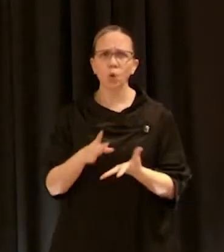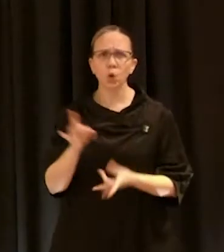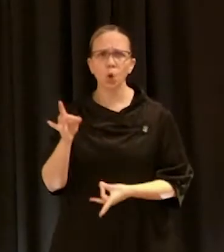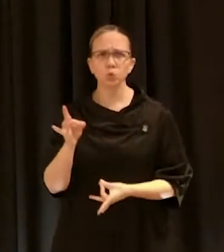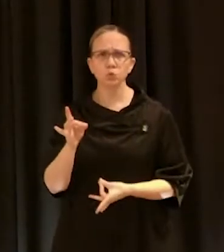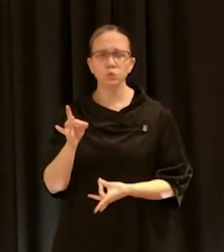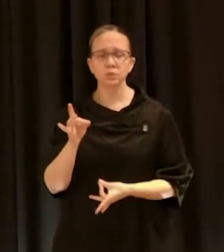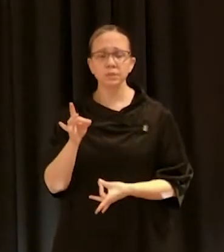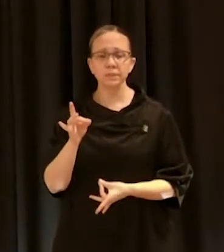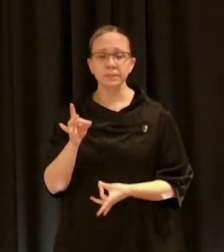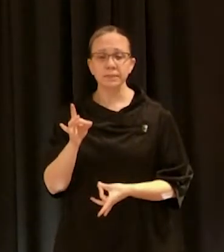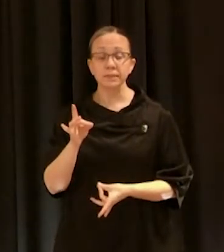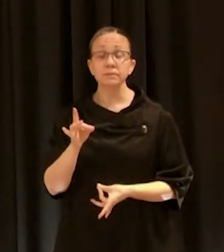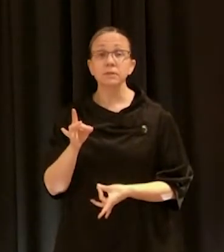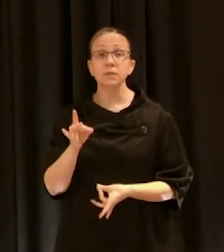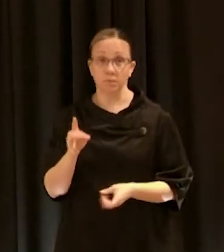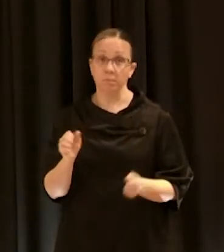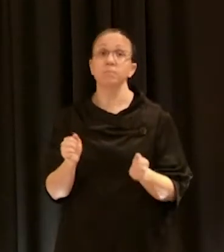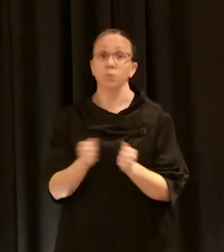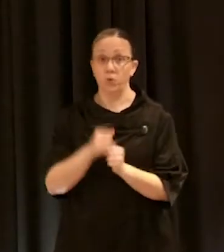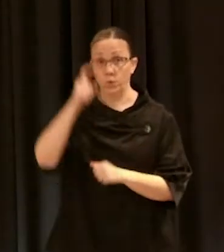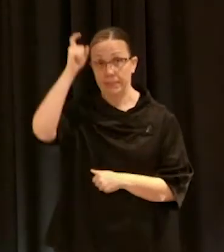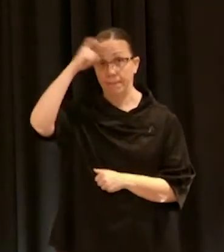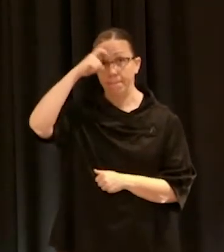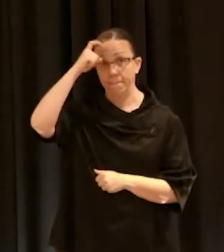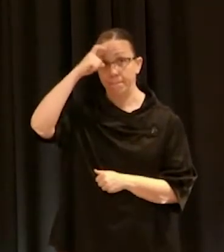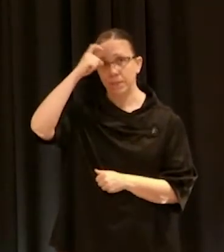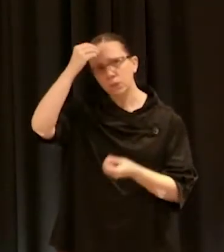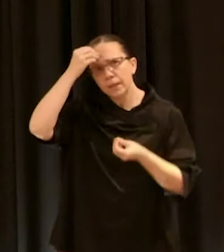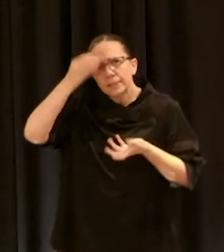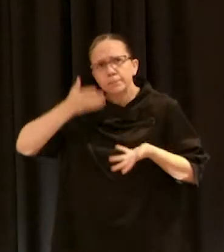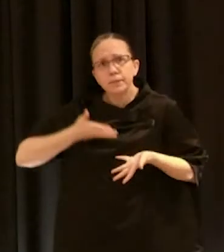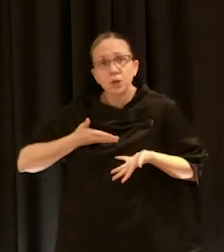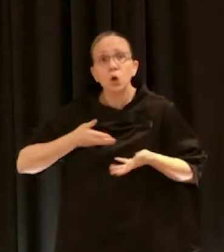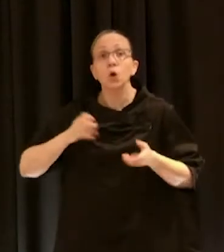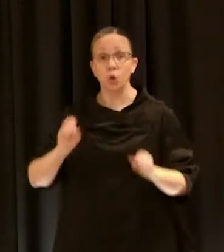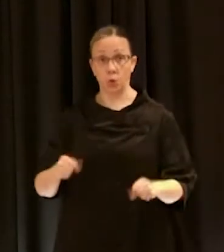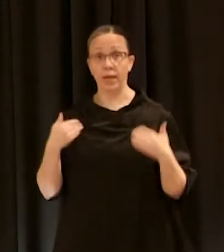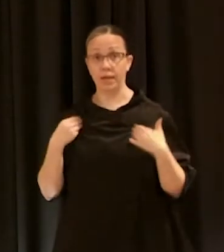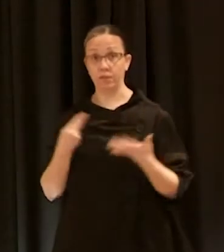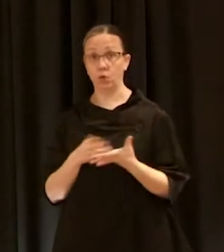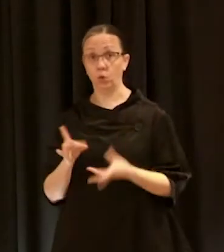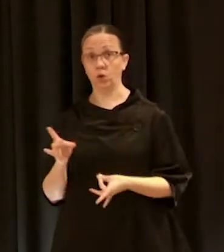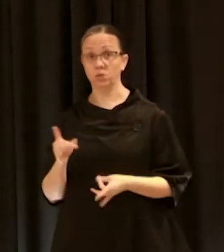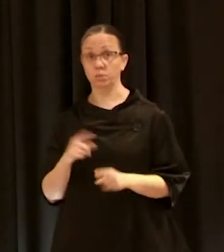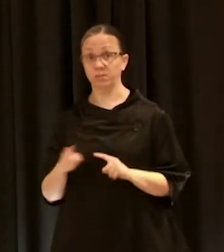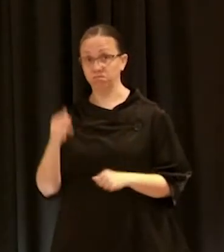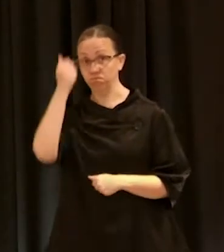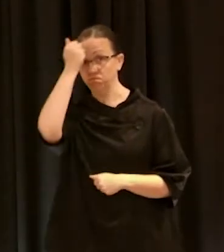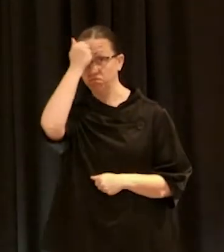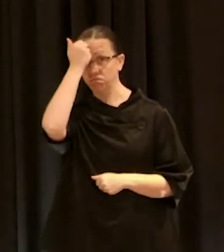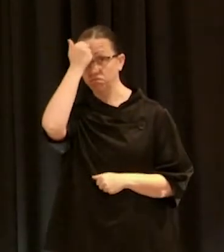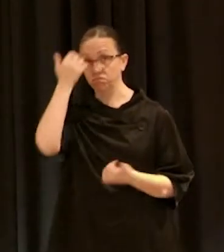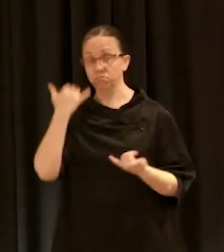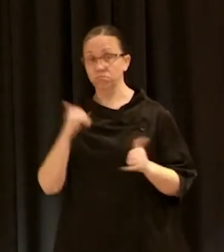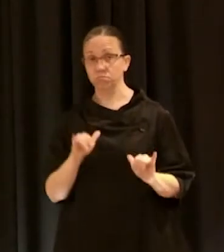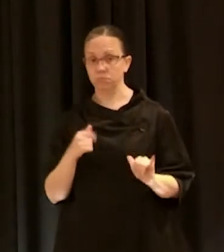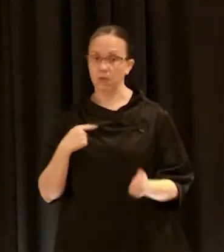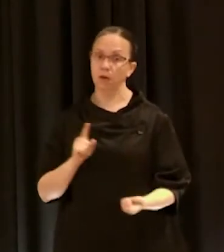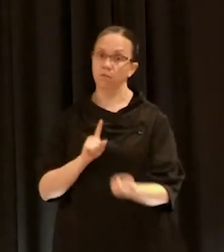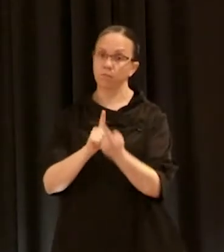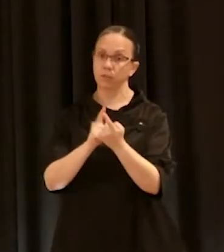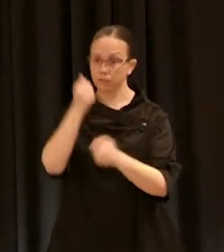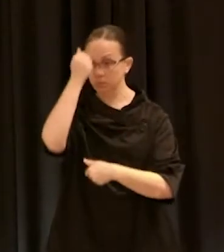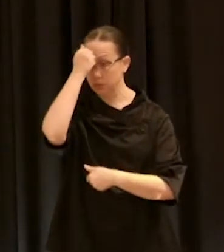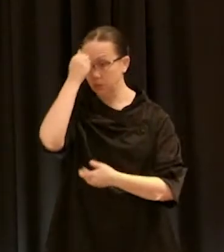Ghost and wisdom. So that teaches me that you can have the Holy Ghost and be dumb. I've met some